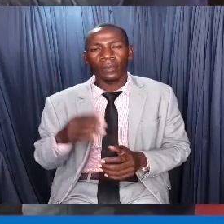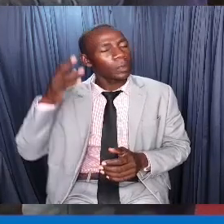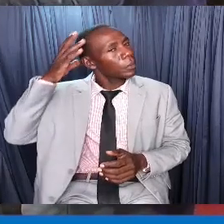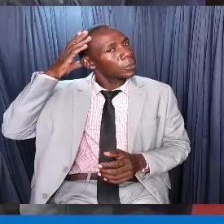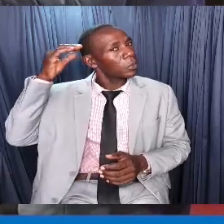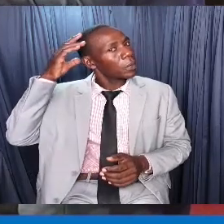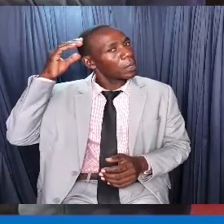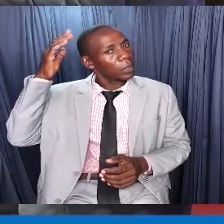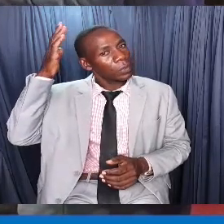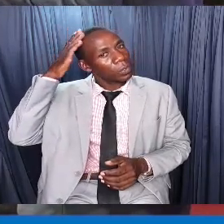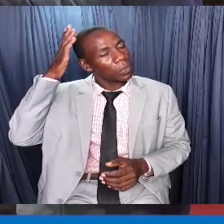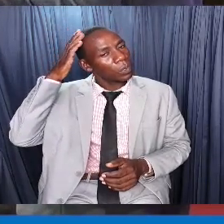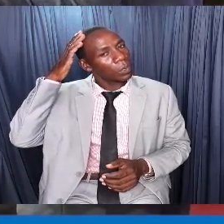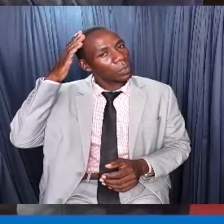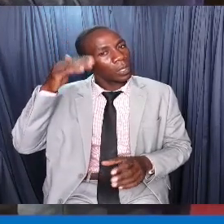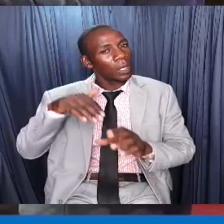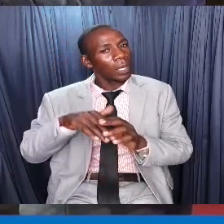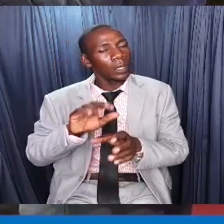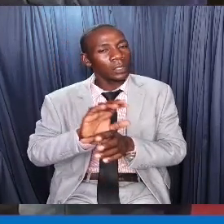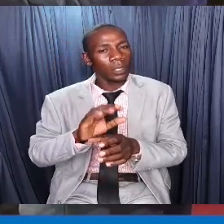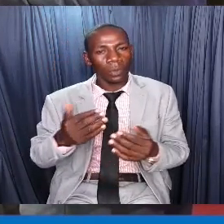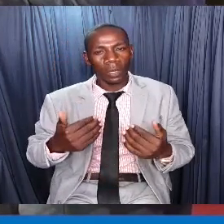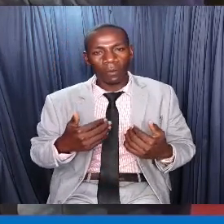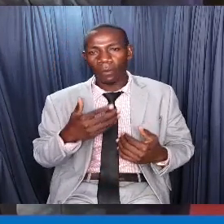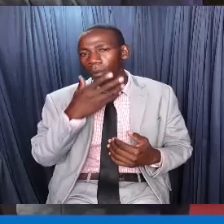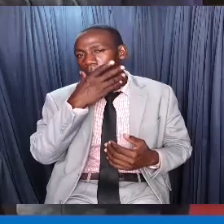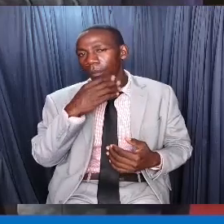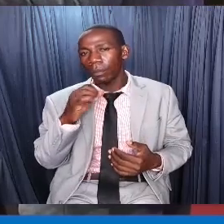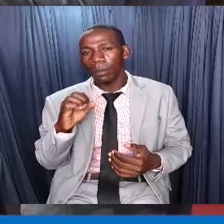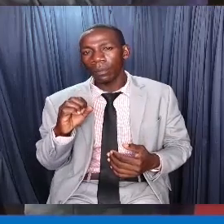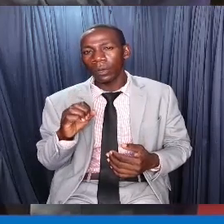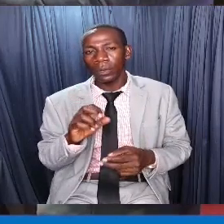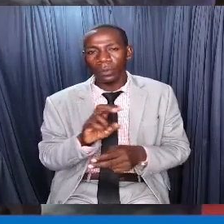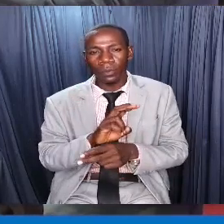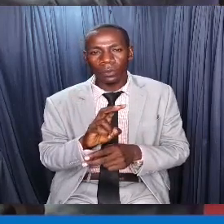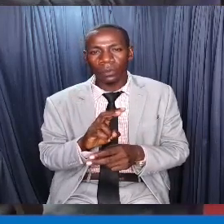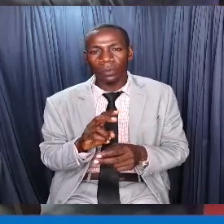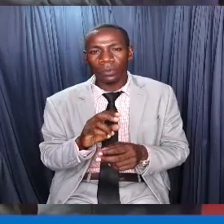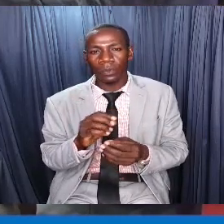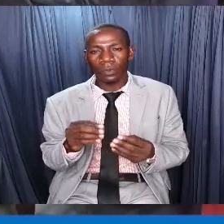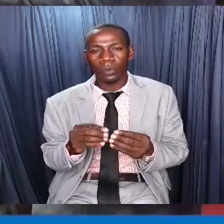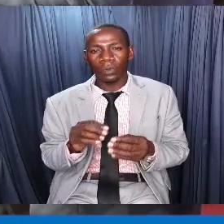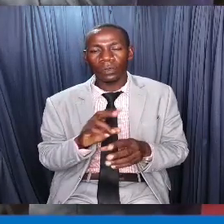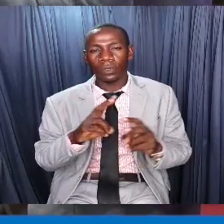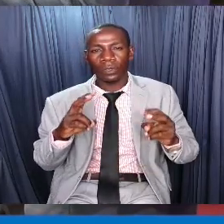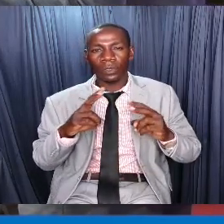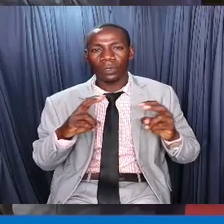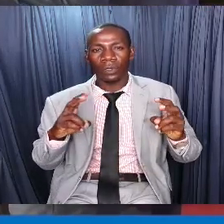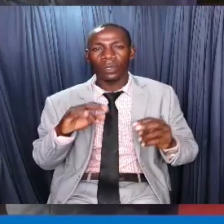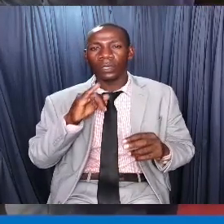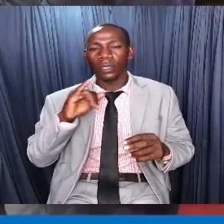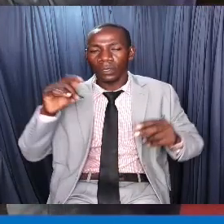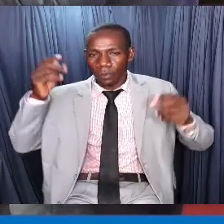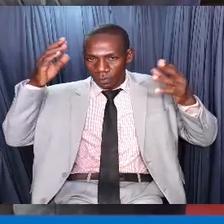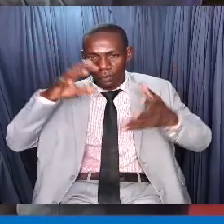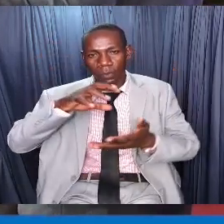anajua. The Somali people know. Huko kanisani kuna wazee. They are church elders. Wanashughulikia mambo ya hayo mke na mume. That can solve your issues as a couple. Na yeye ni Muislamu. Because